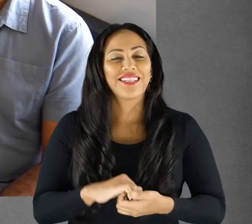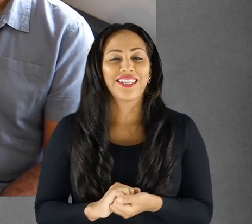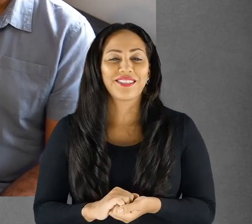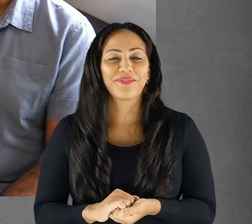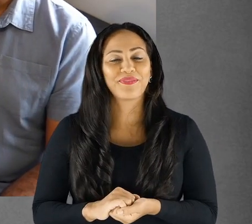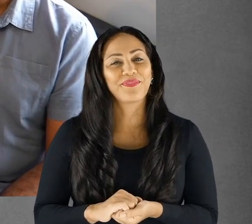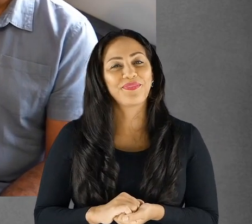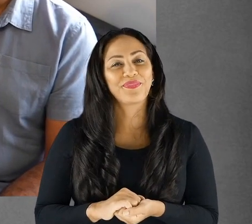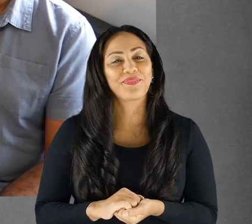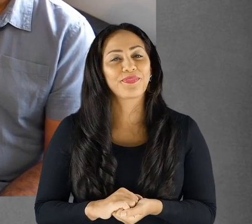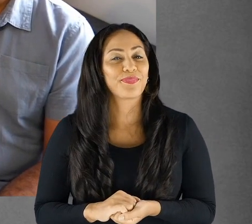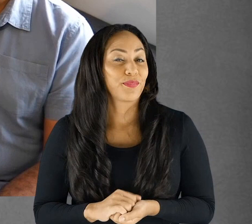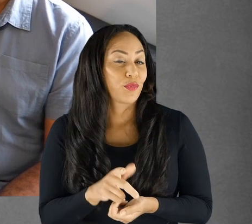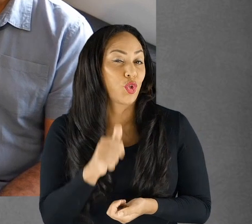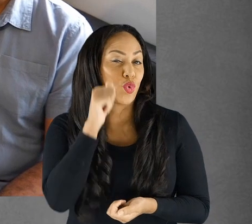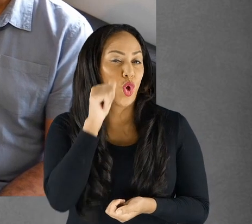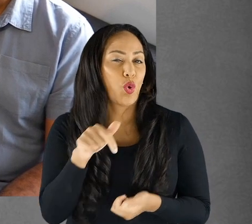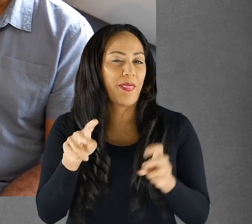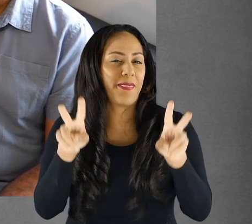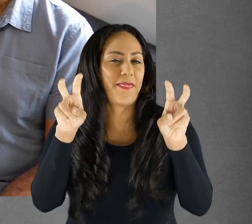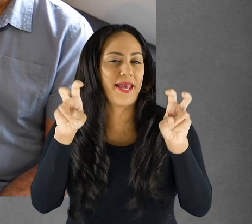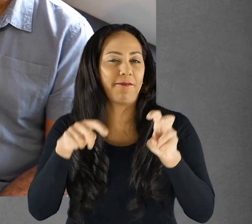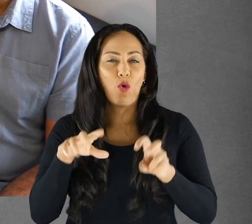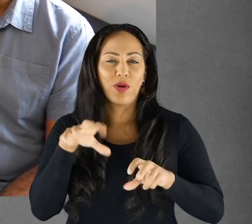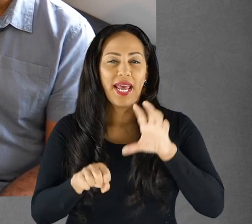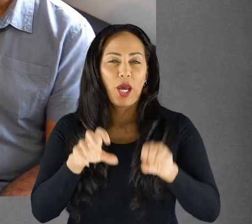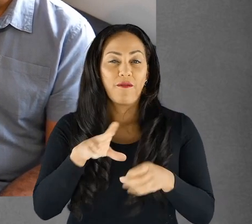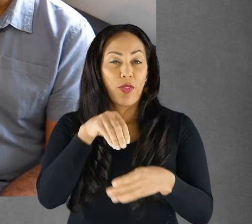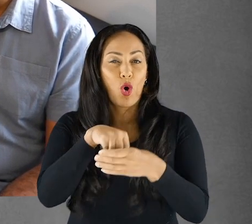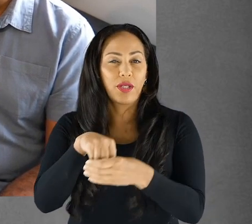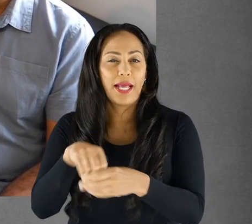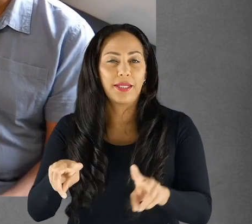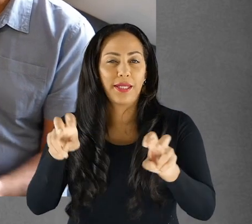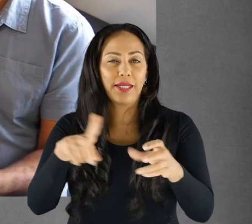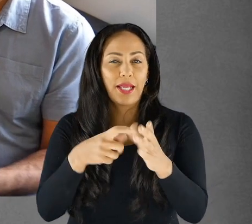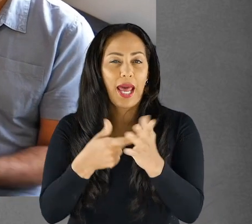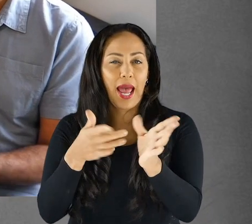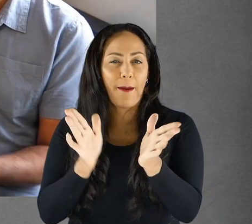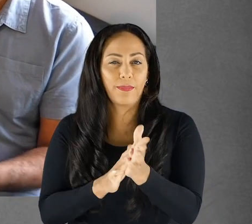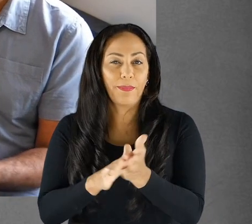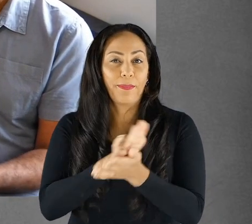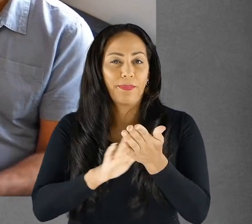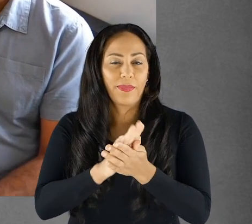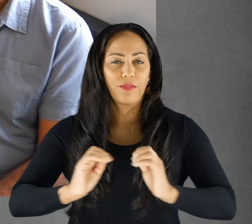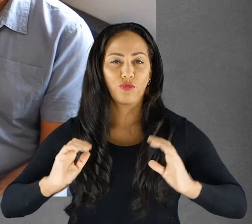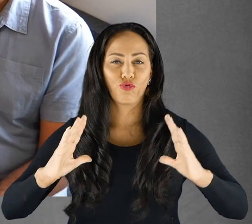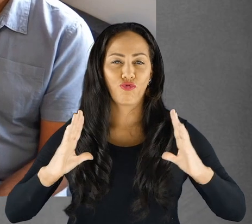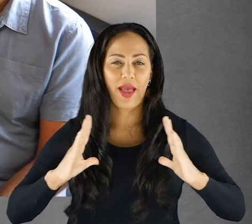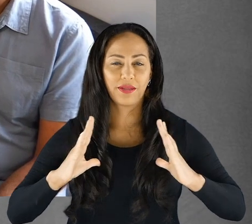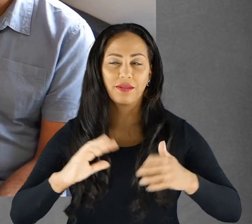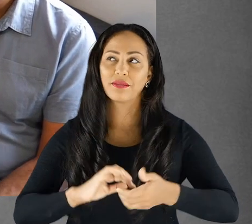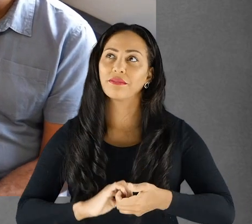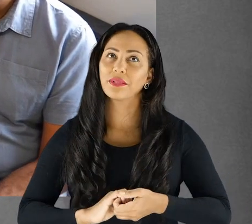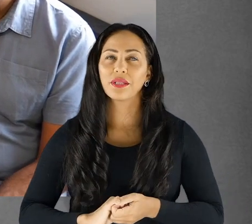So as you know, the theme for the takeover is aram, is rest, but